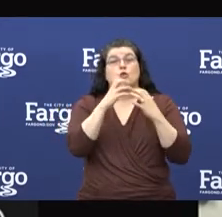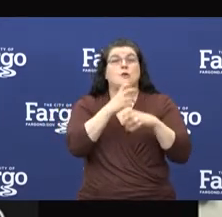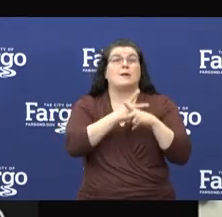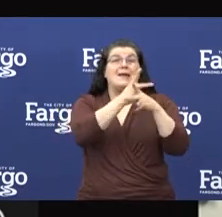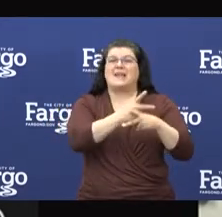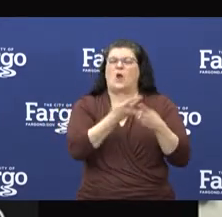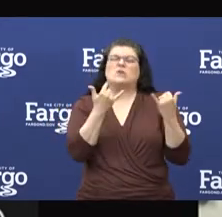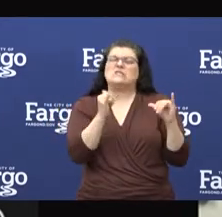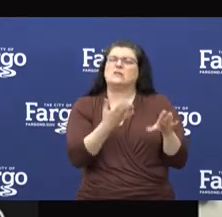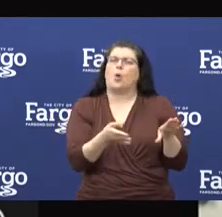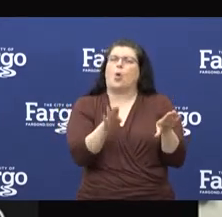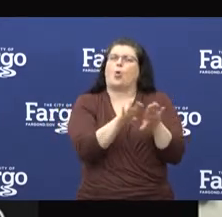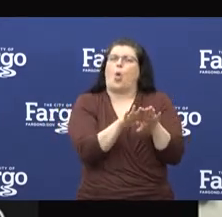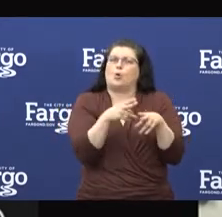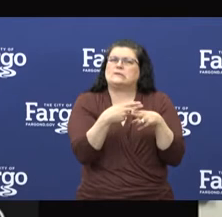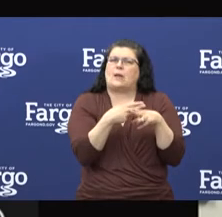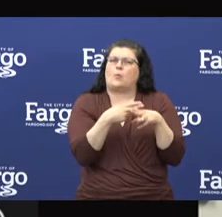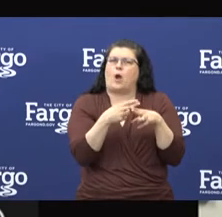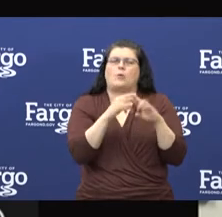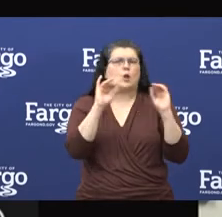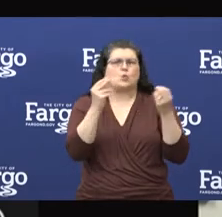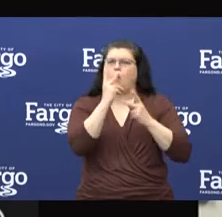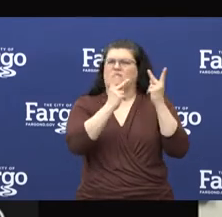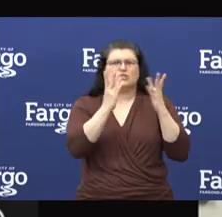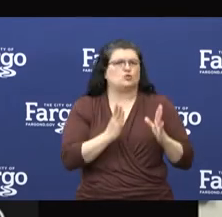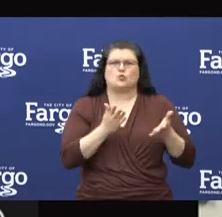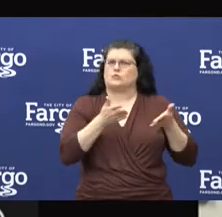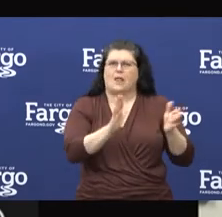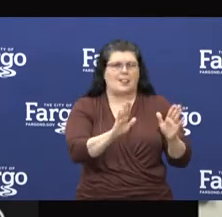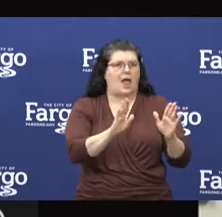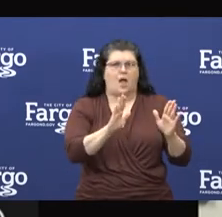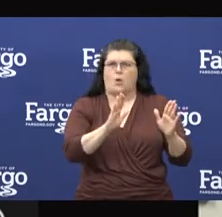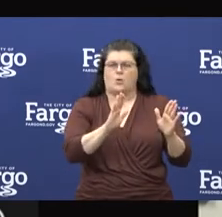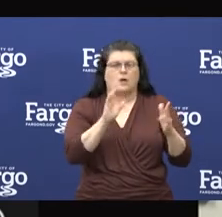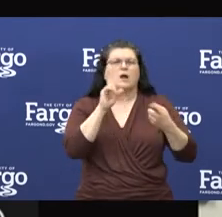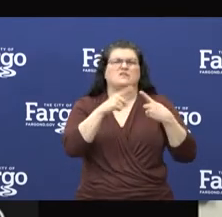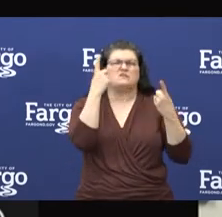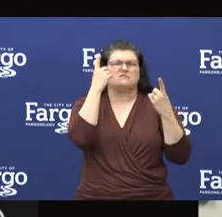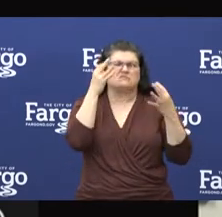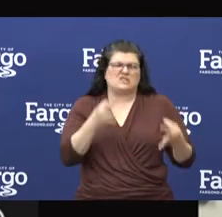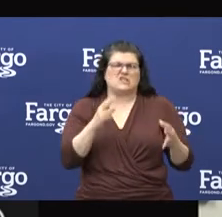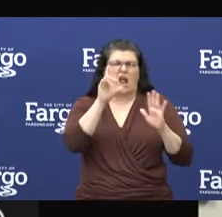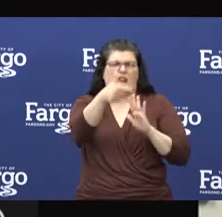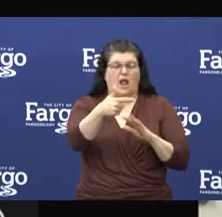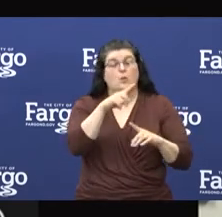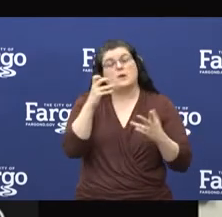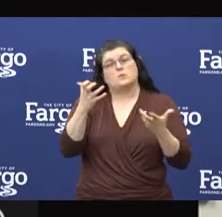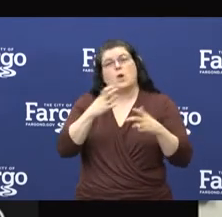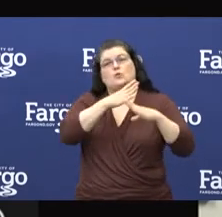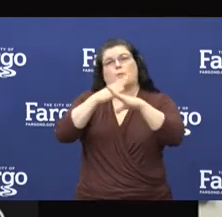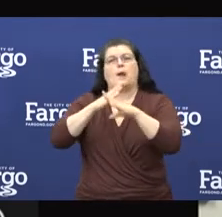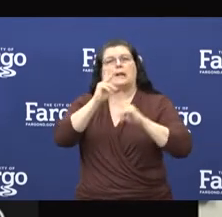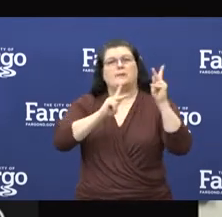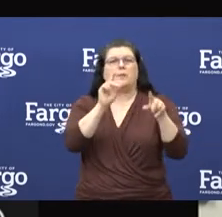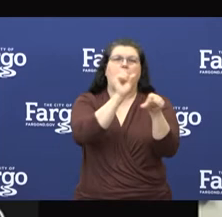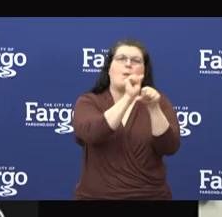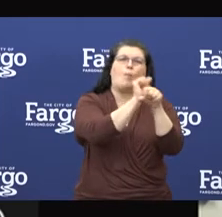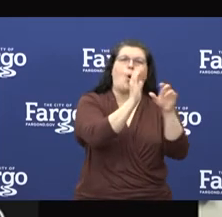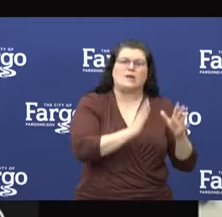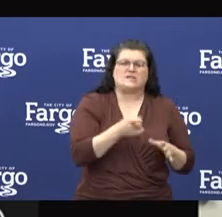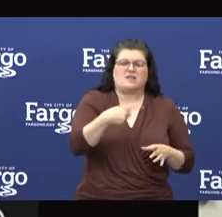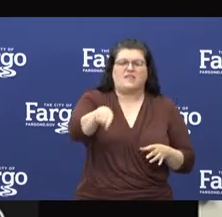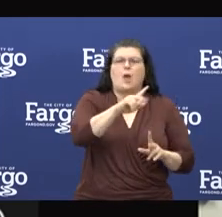temporarily closed to all visitors until further notice to protect the health of our employees and residents who face the highest risk of